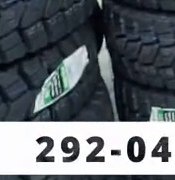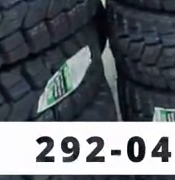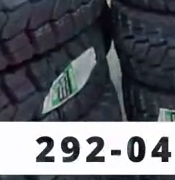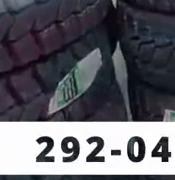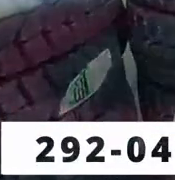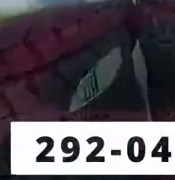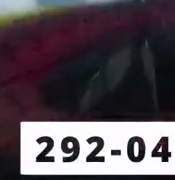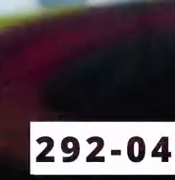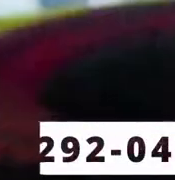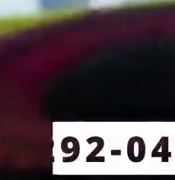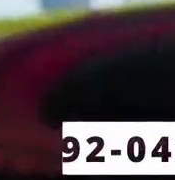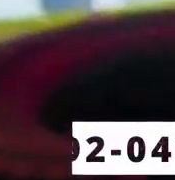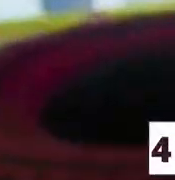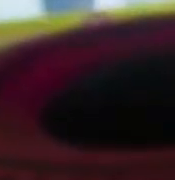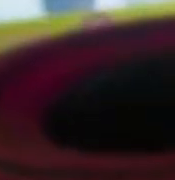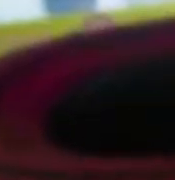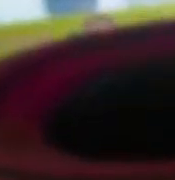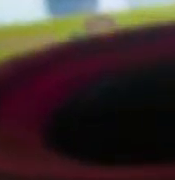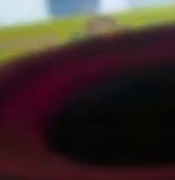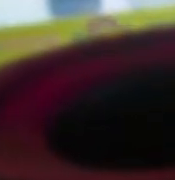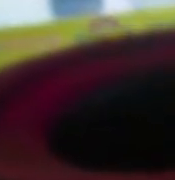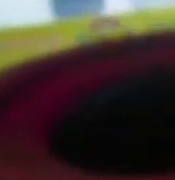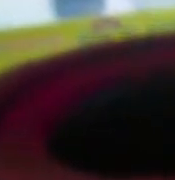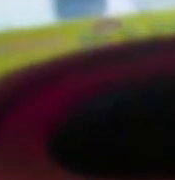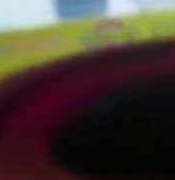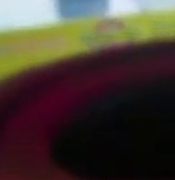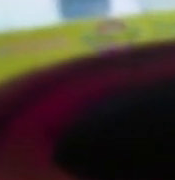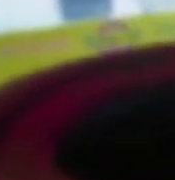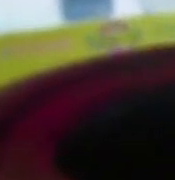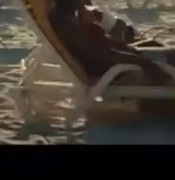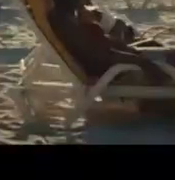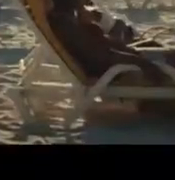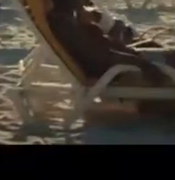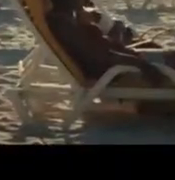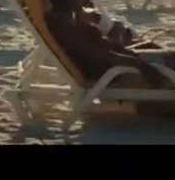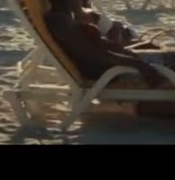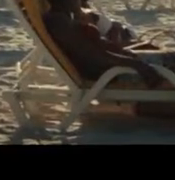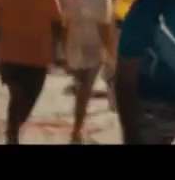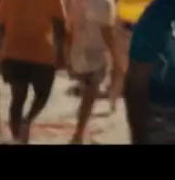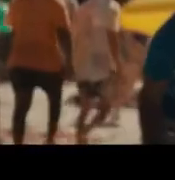at 292-0434 or 366-4783.